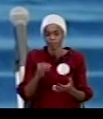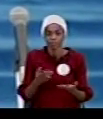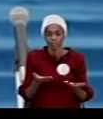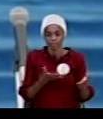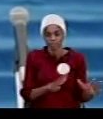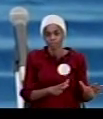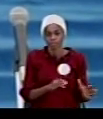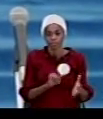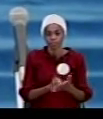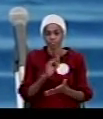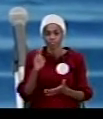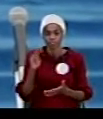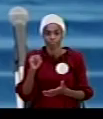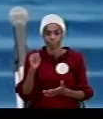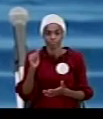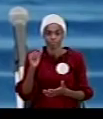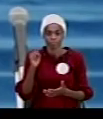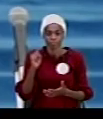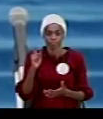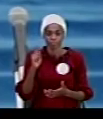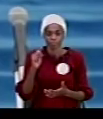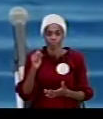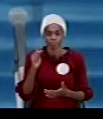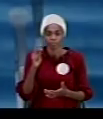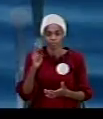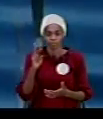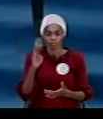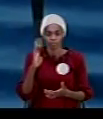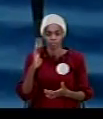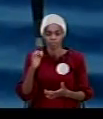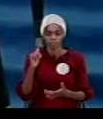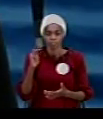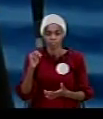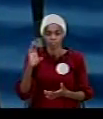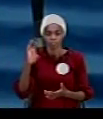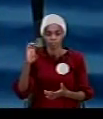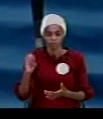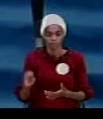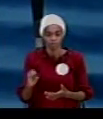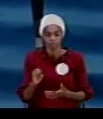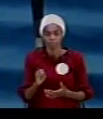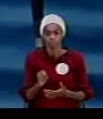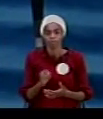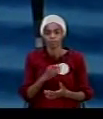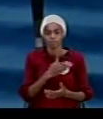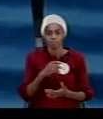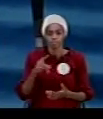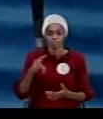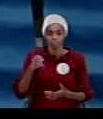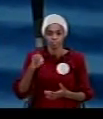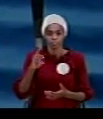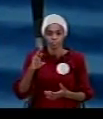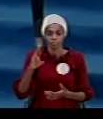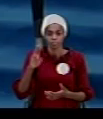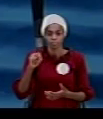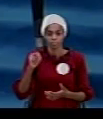Masturbation, immorality, and pornographic. I've suffered from that since 2017